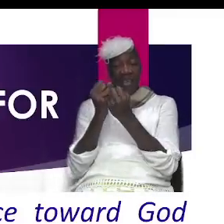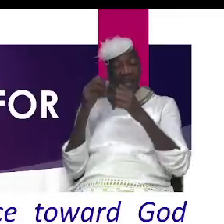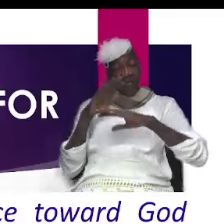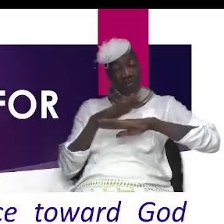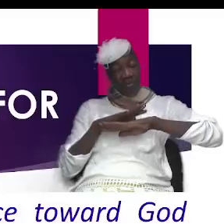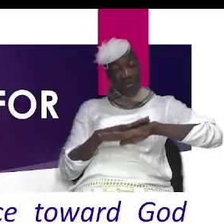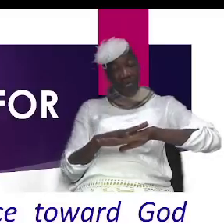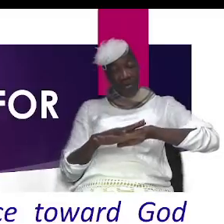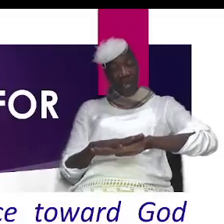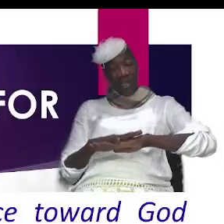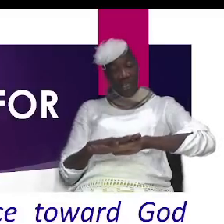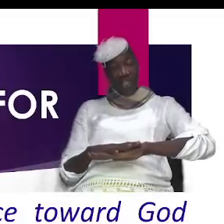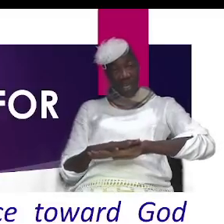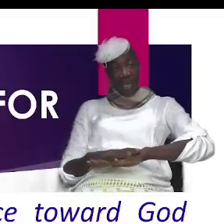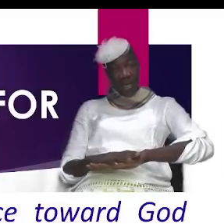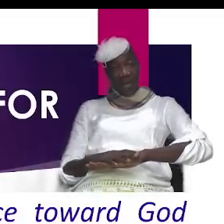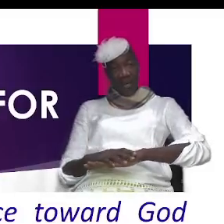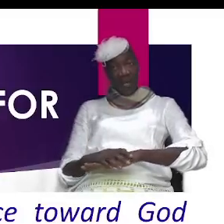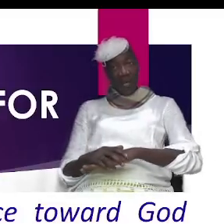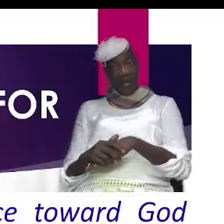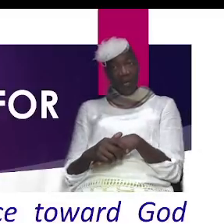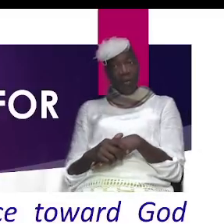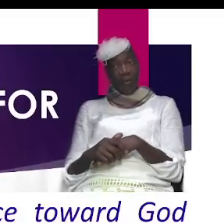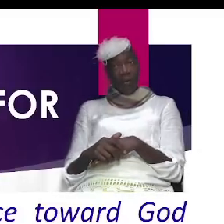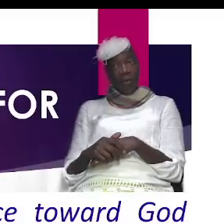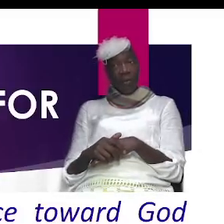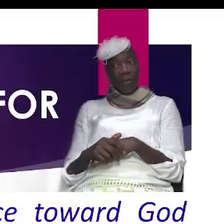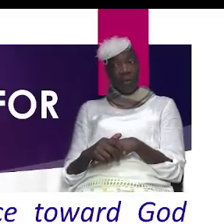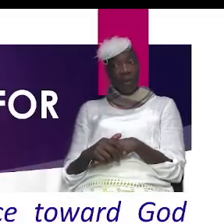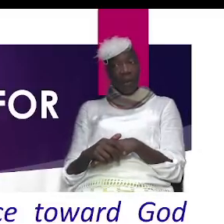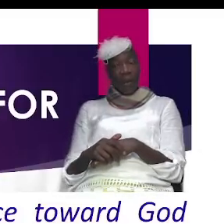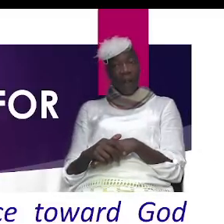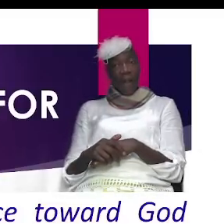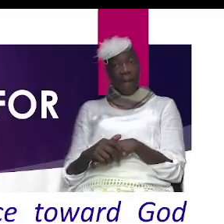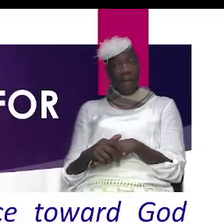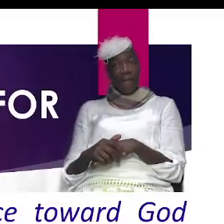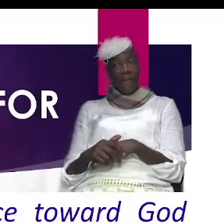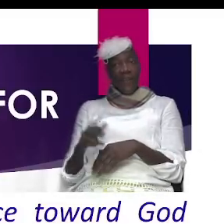pressures, which was the norm at the time. And so